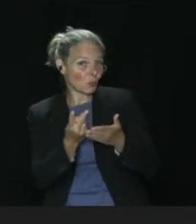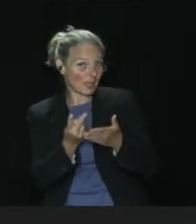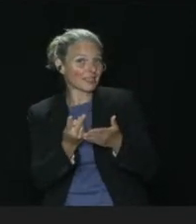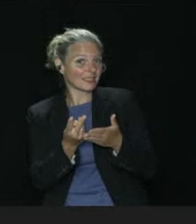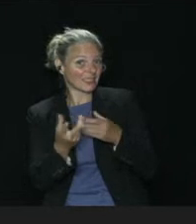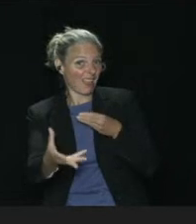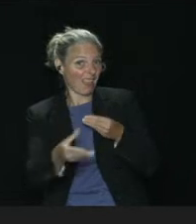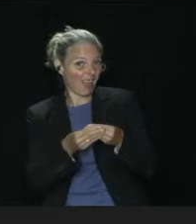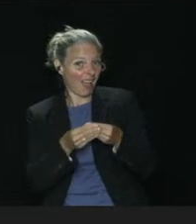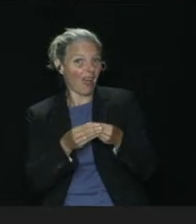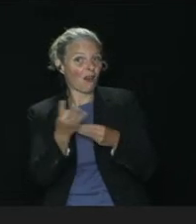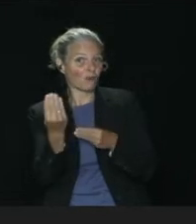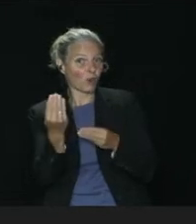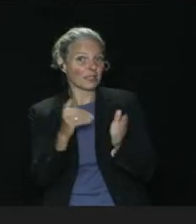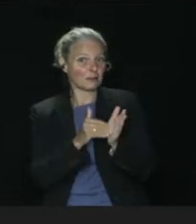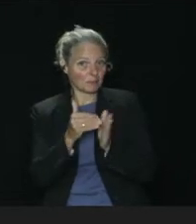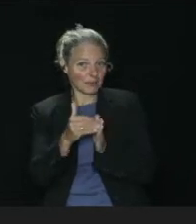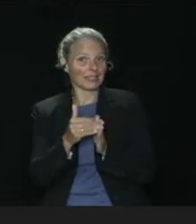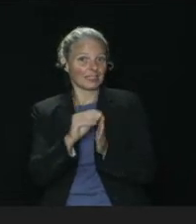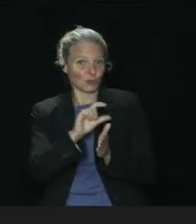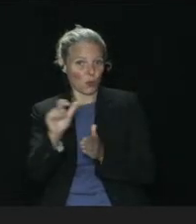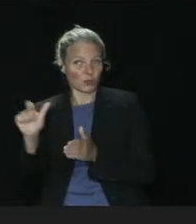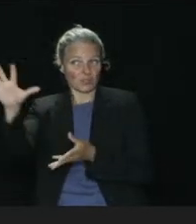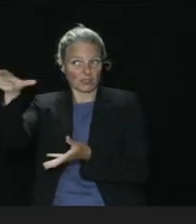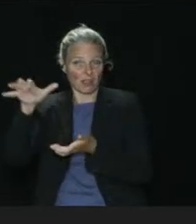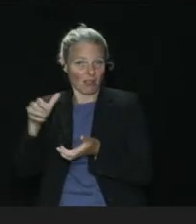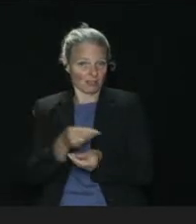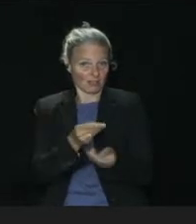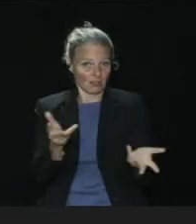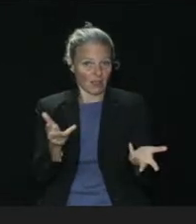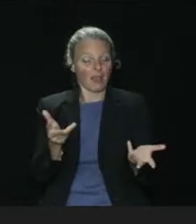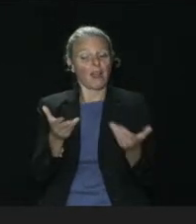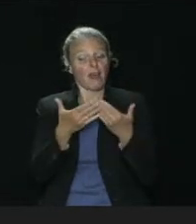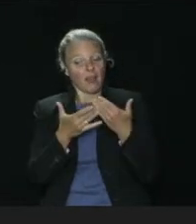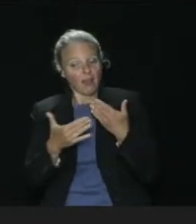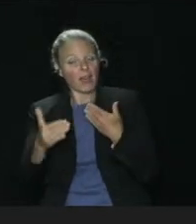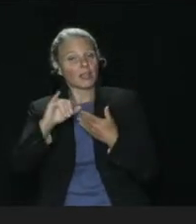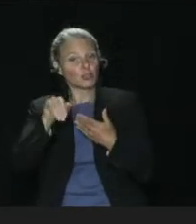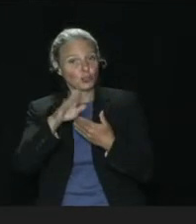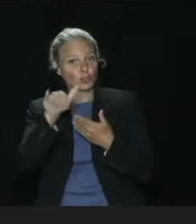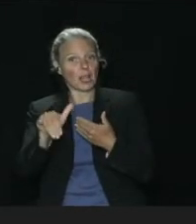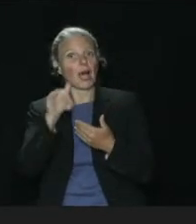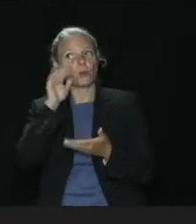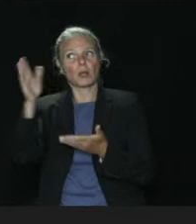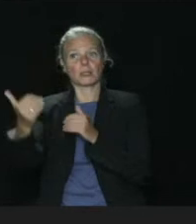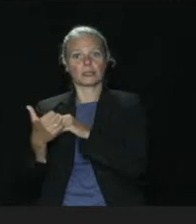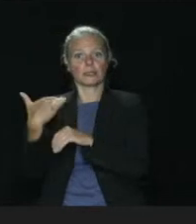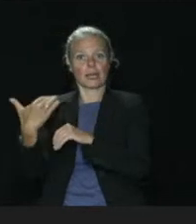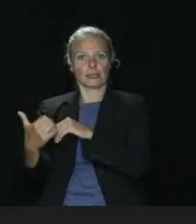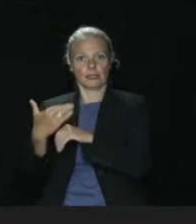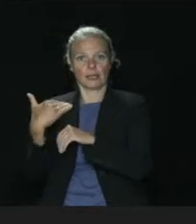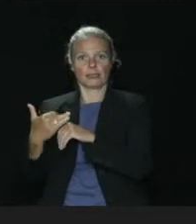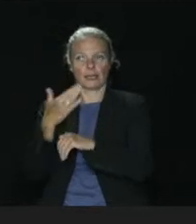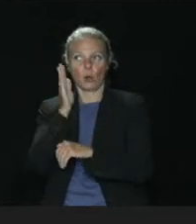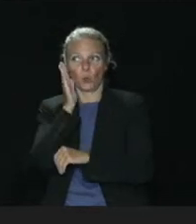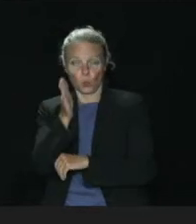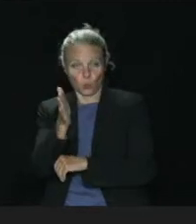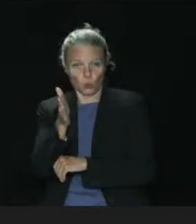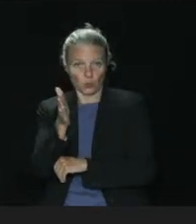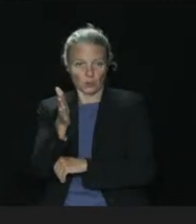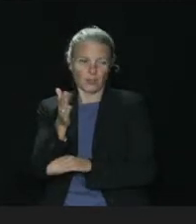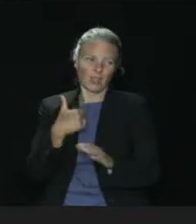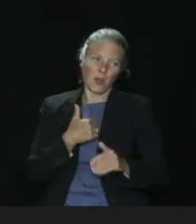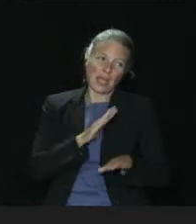million doses, and we have solid supply projected throughout the month of July. So if we can ask Canadians